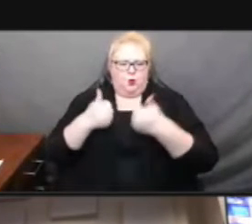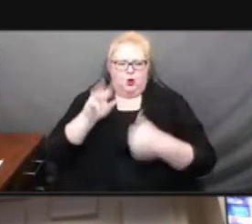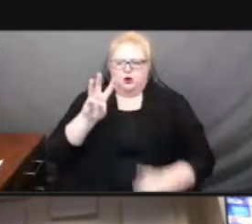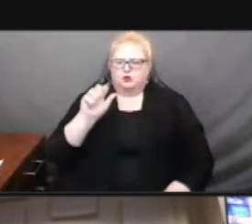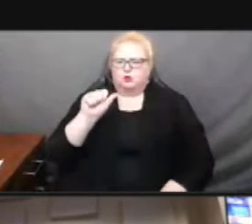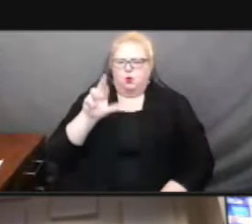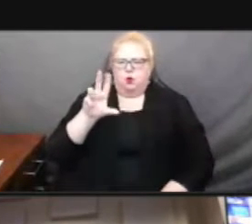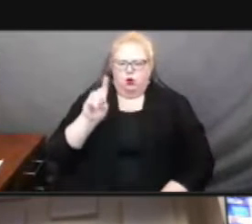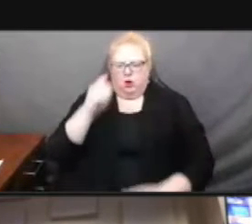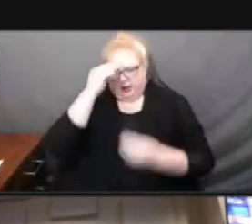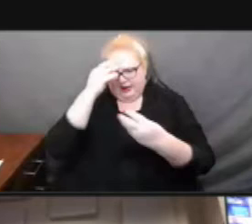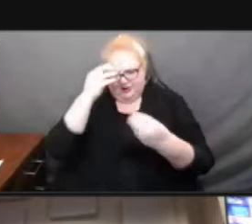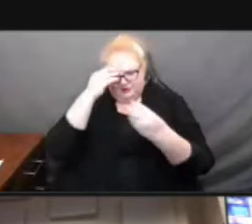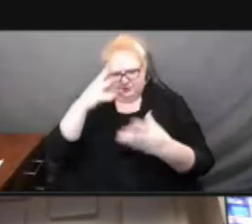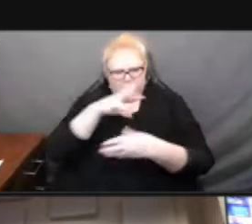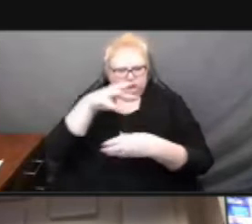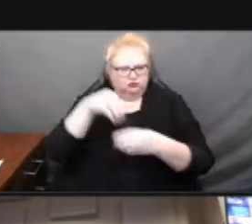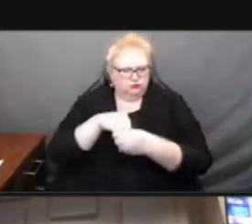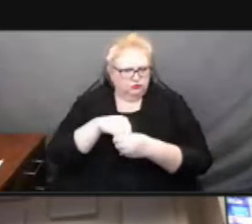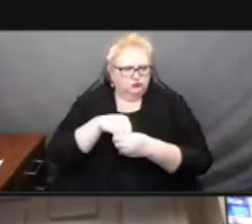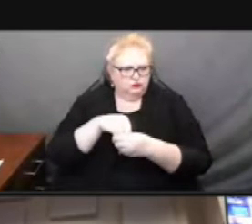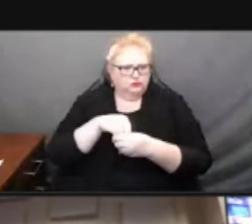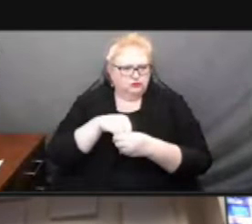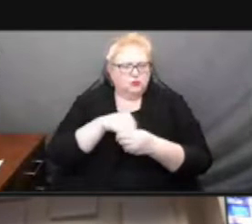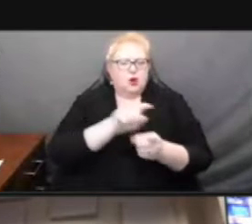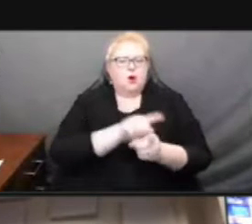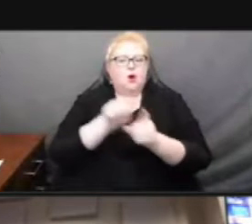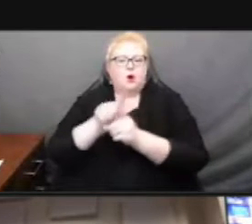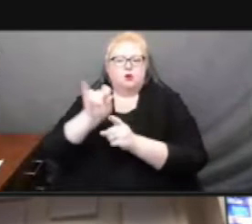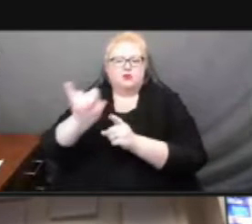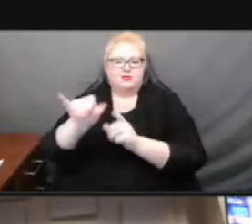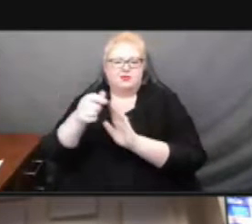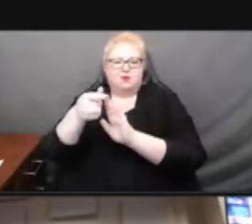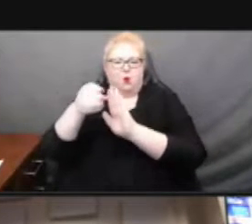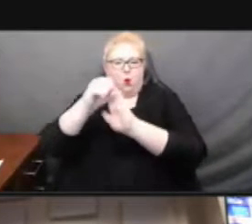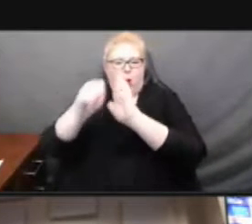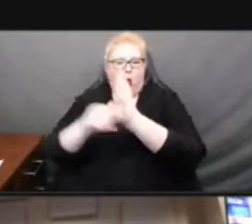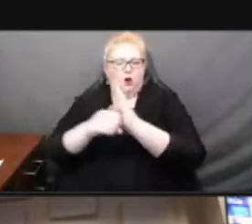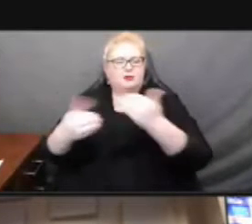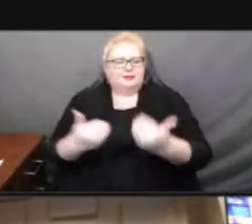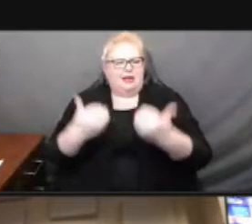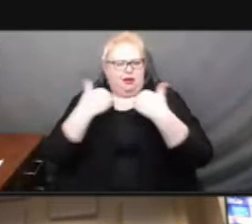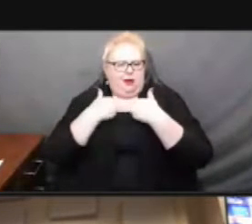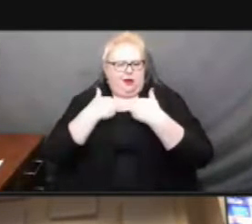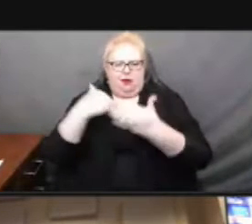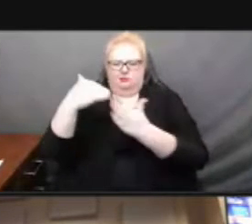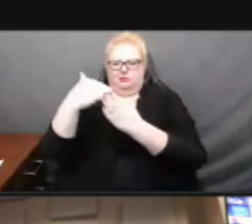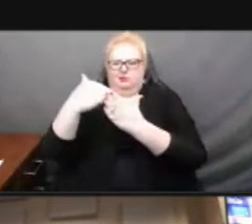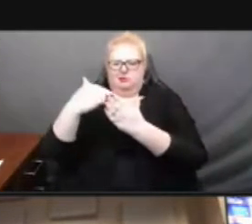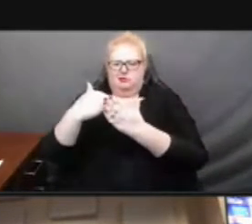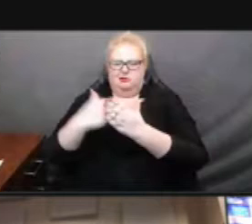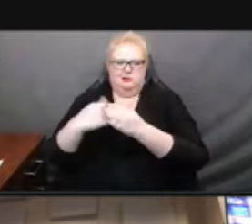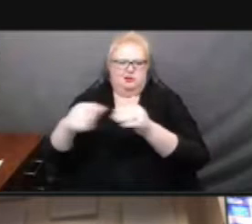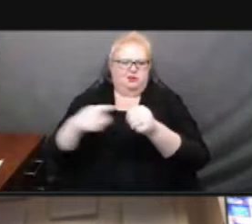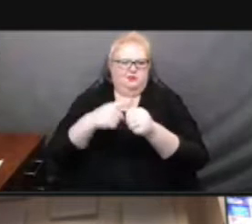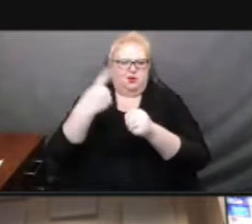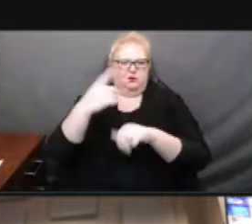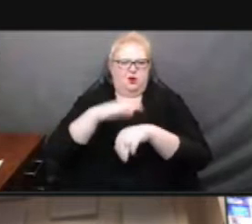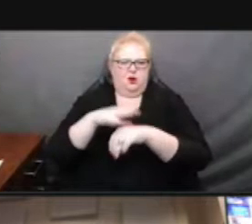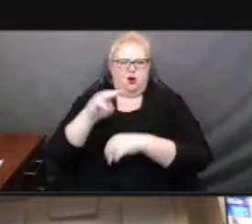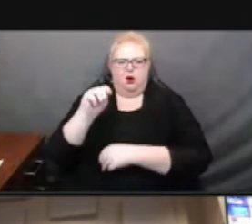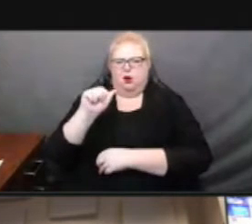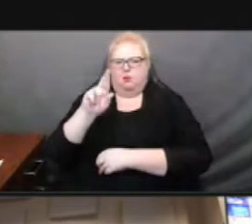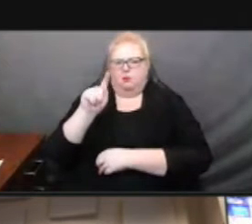information. Also in the ordinance, they're listed, the first one's on Martin Luther King